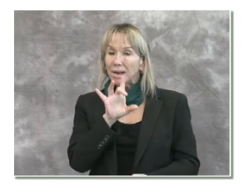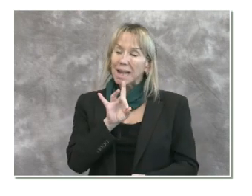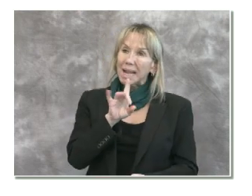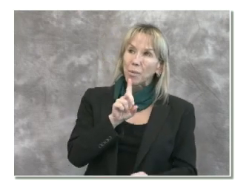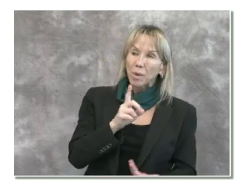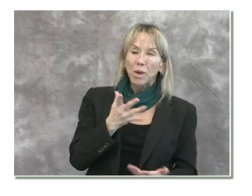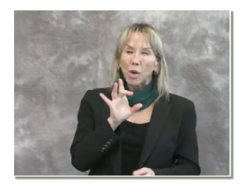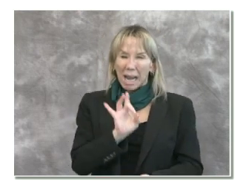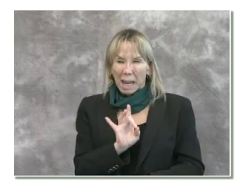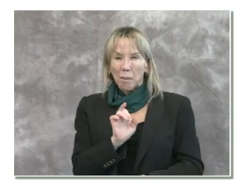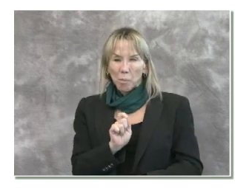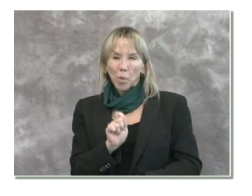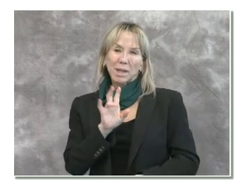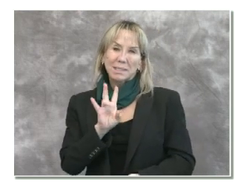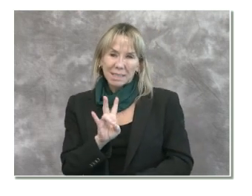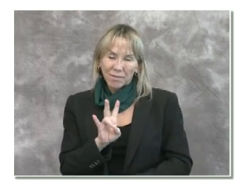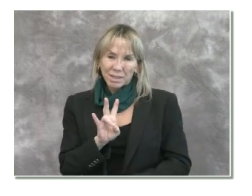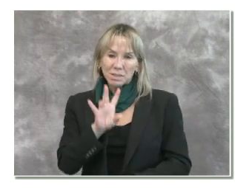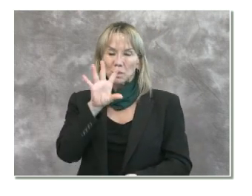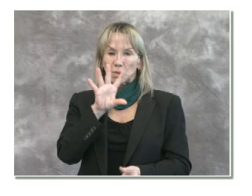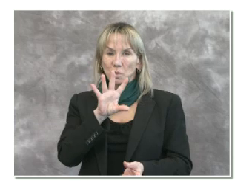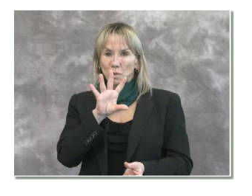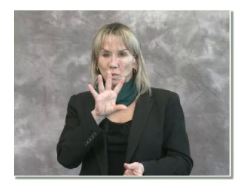approximately 8.7% of the total